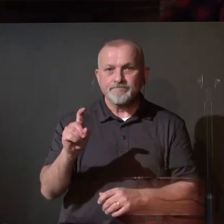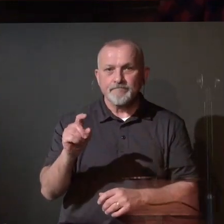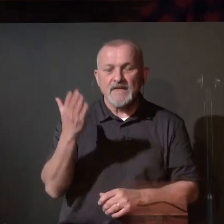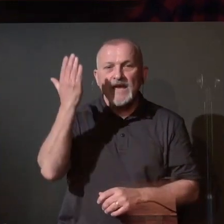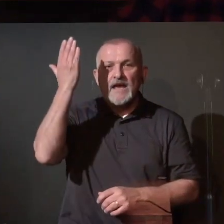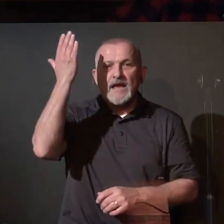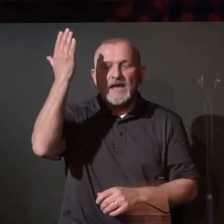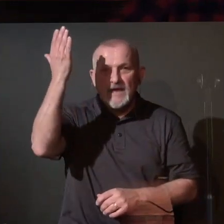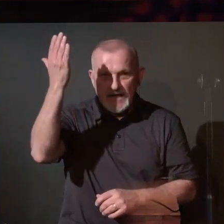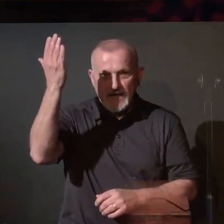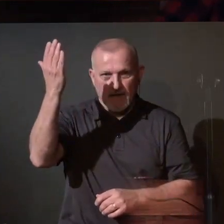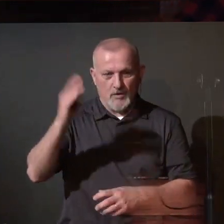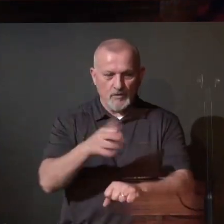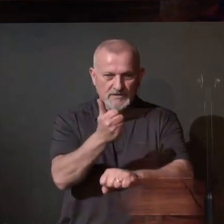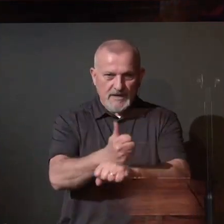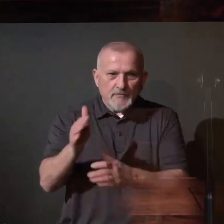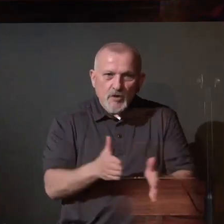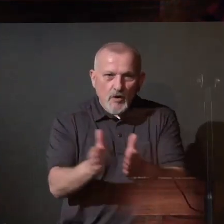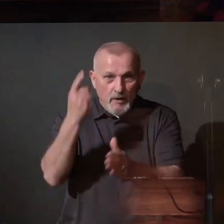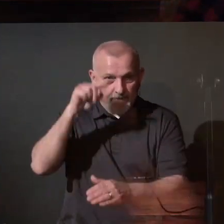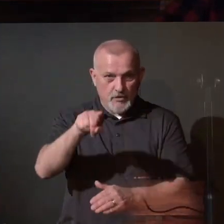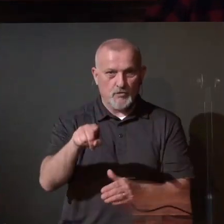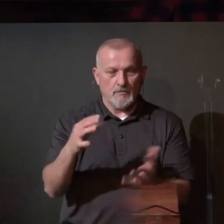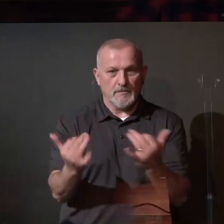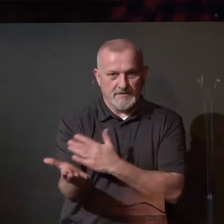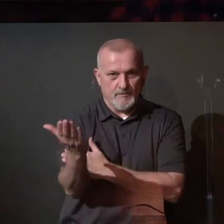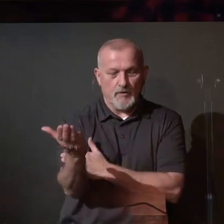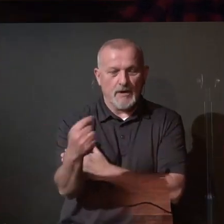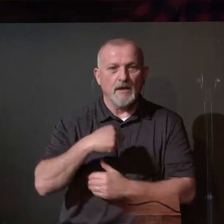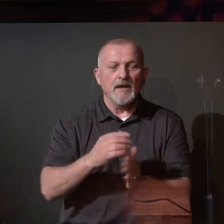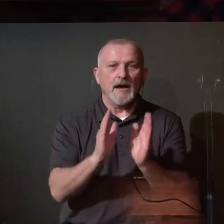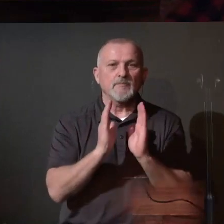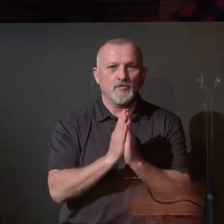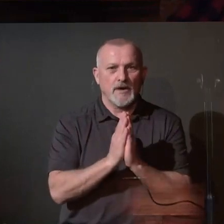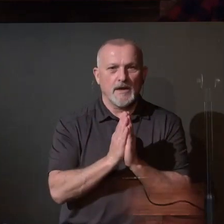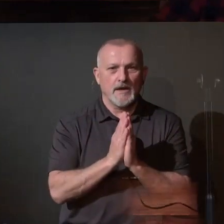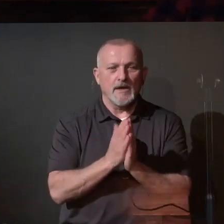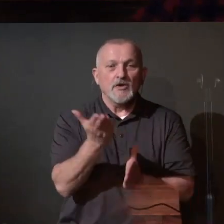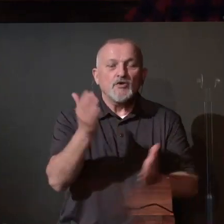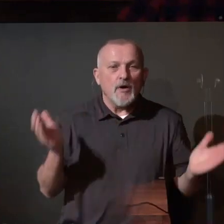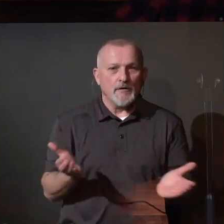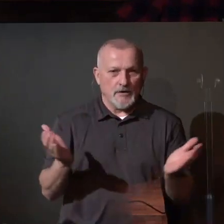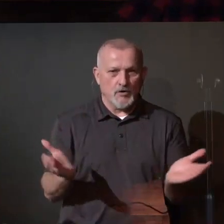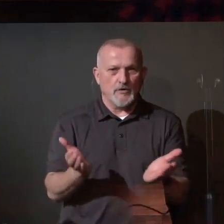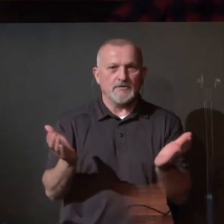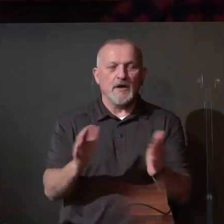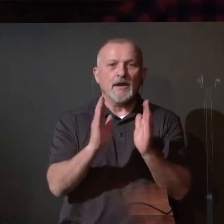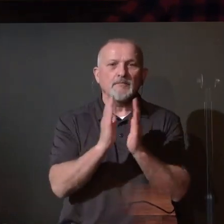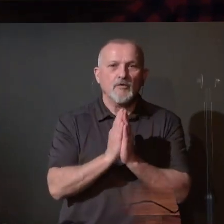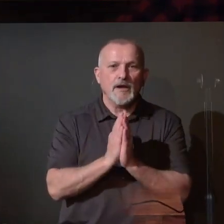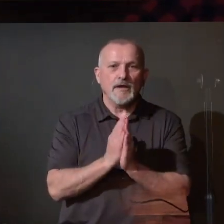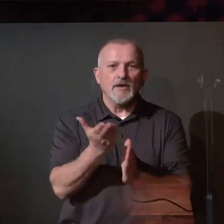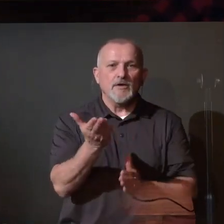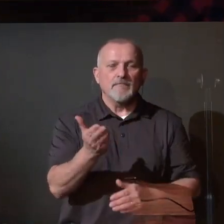He'll make a way. He'll make a way for you this morning. I pray that you're encouraged. I